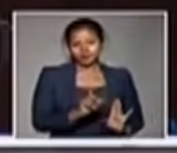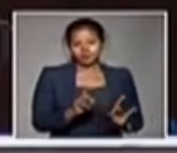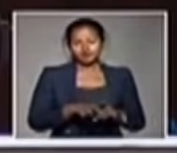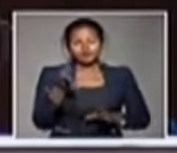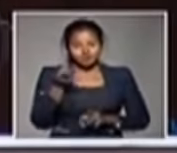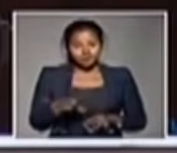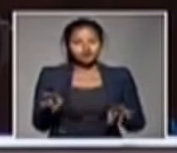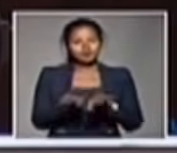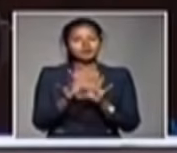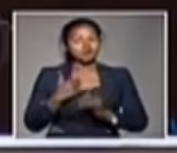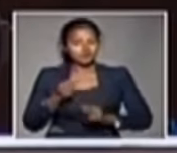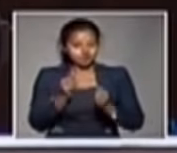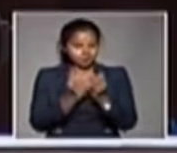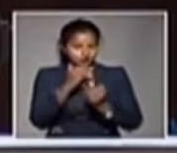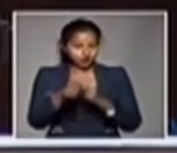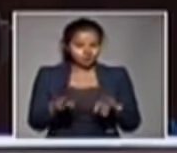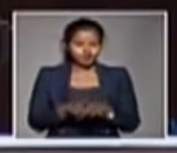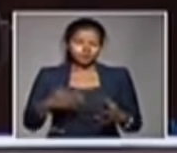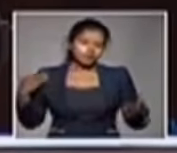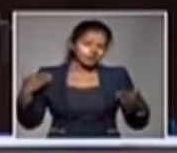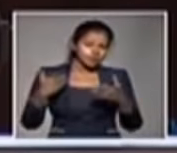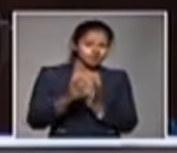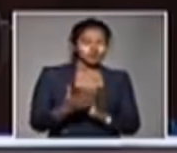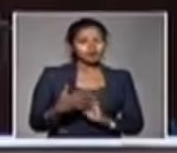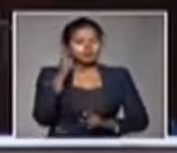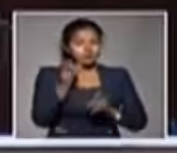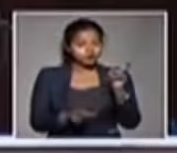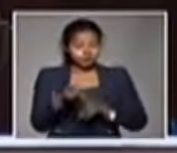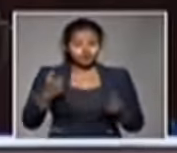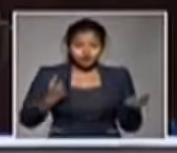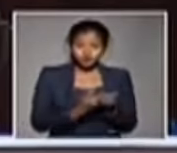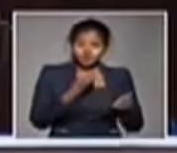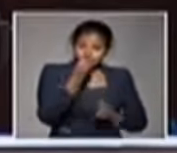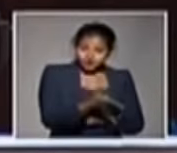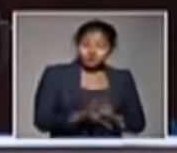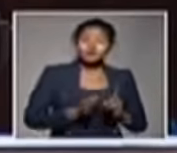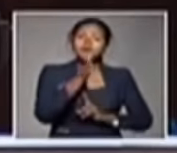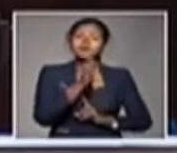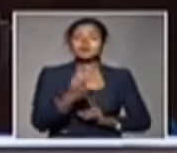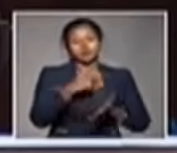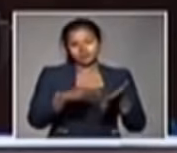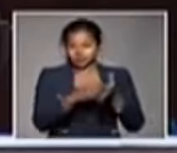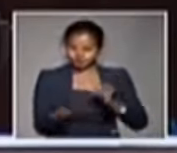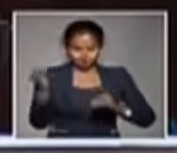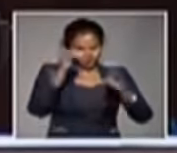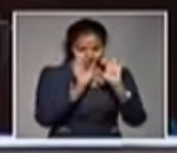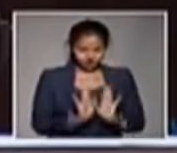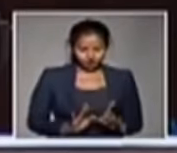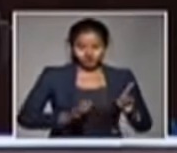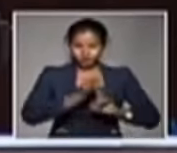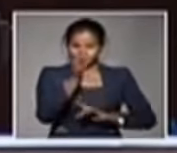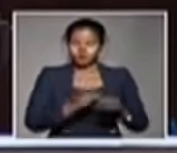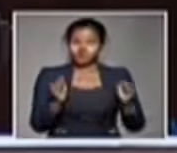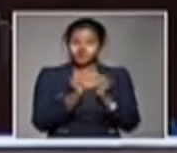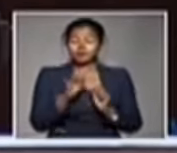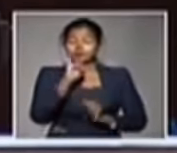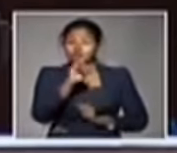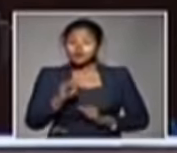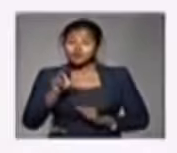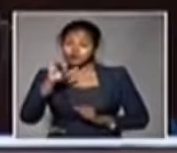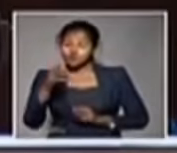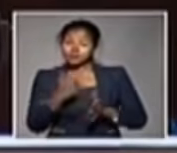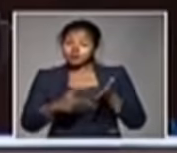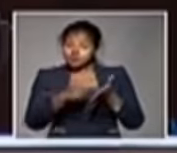than anything. We spent billions of public funds to elect a president. The president was elected with 6.9 million votes.